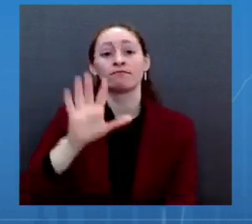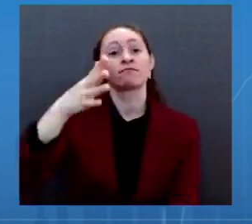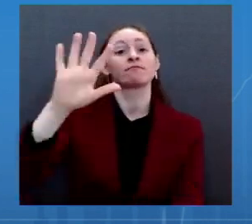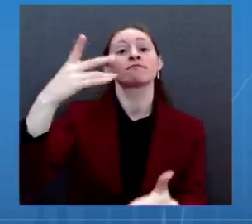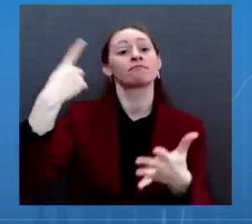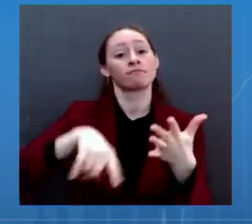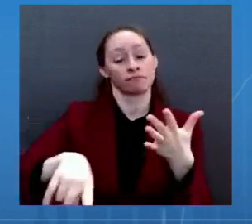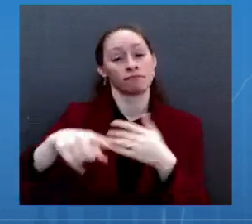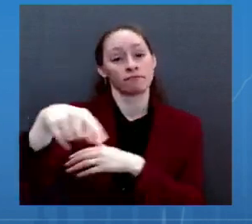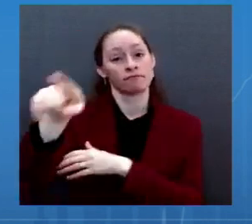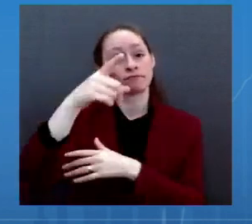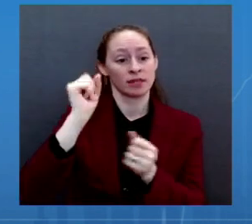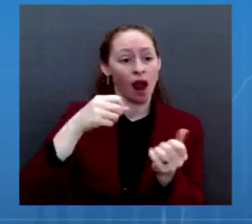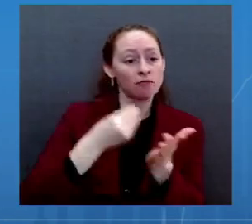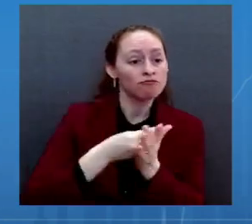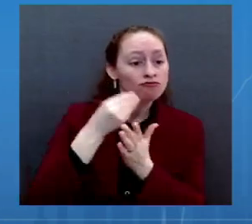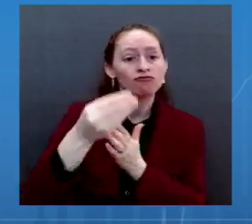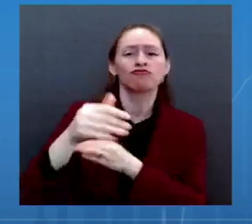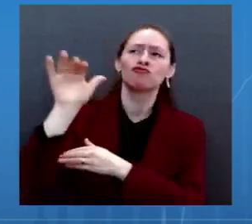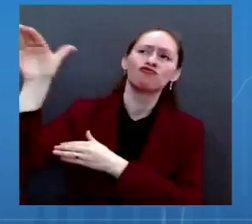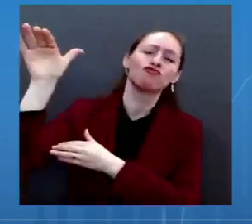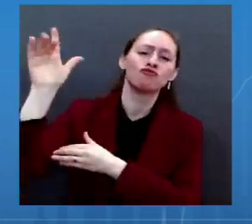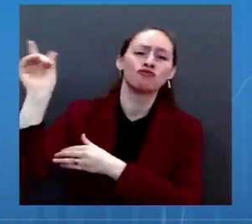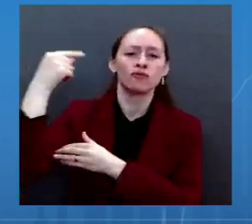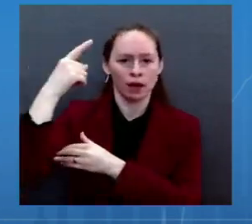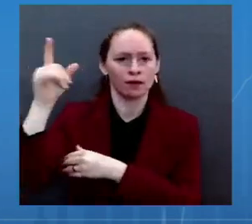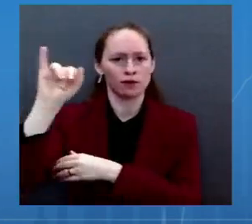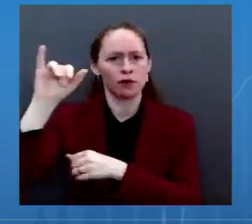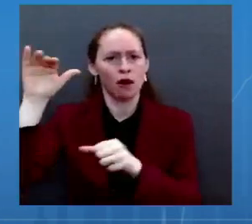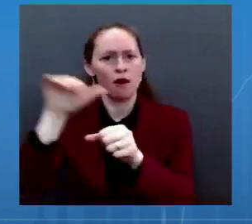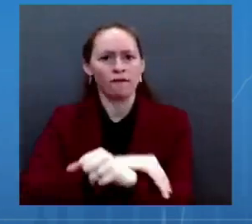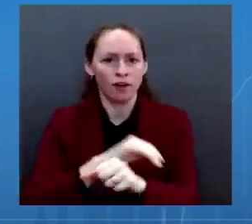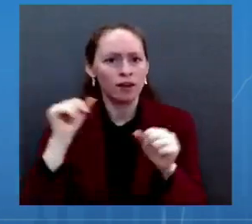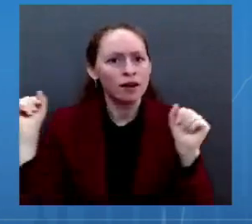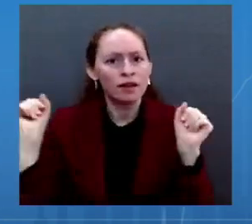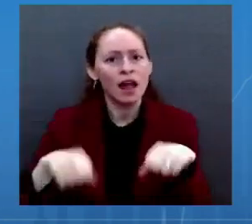have the team look into, and we'll get back to you, David.